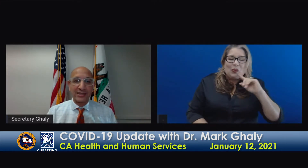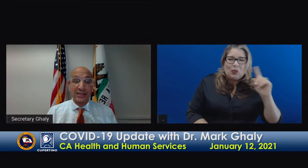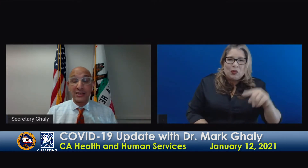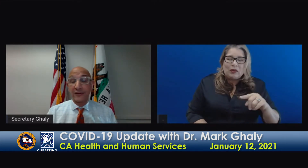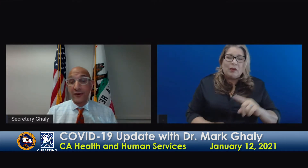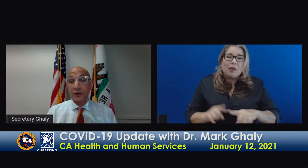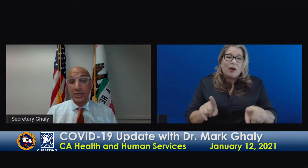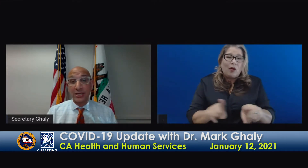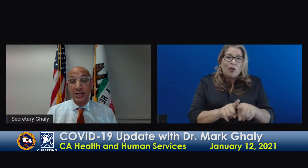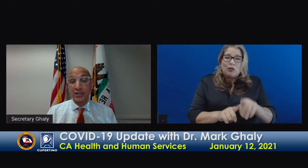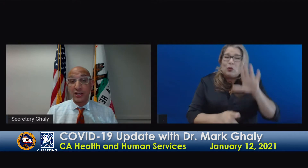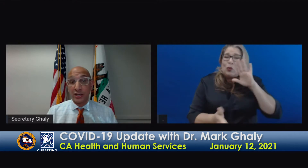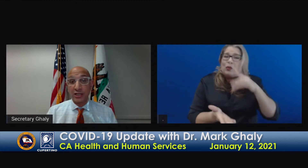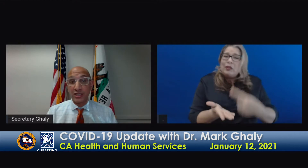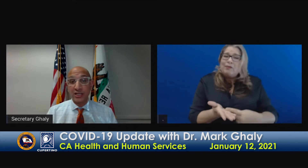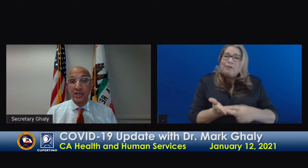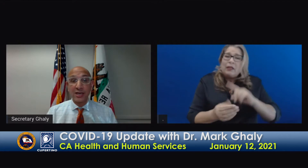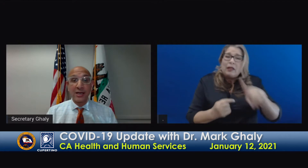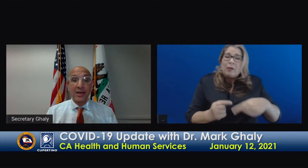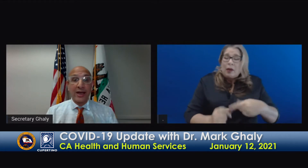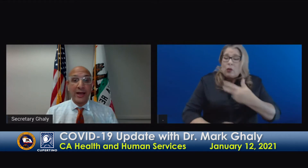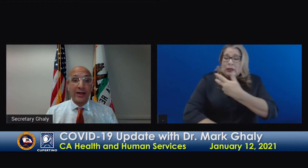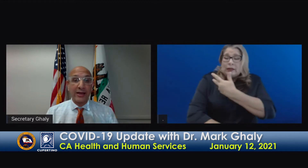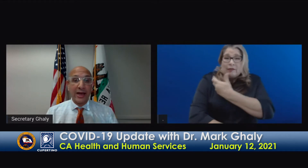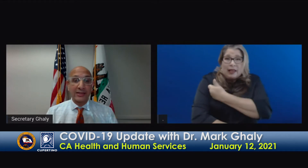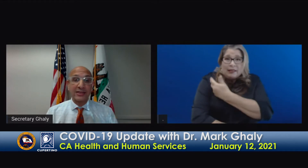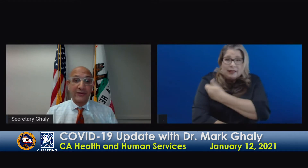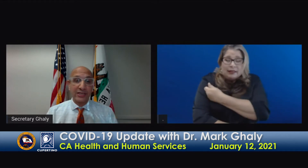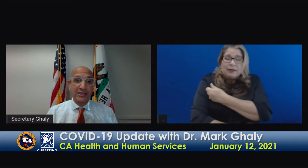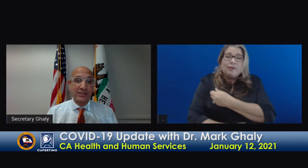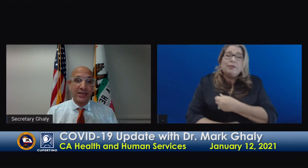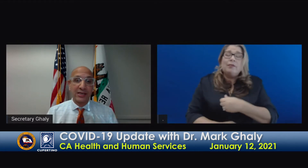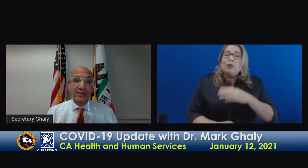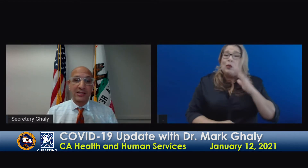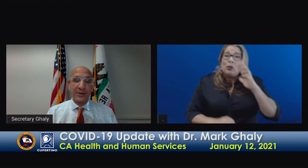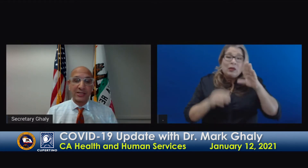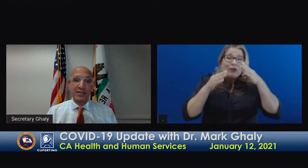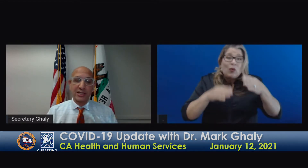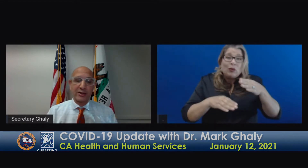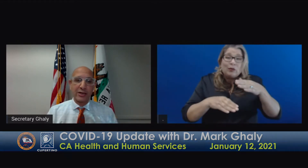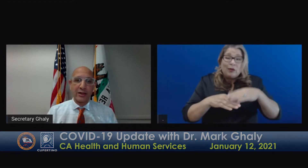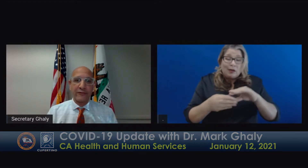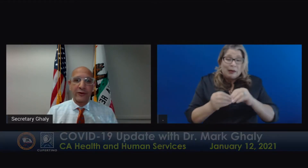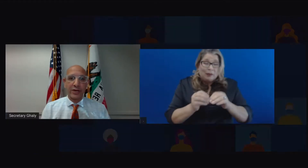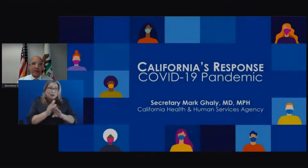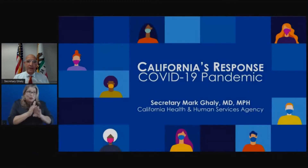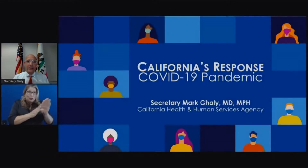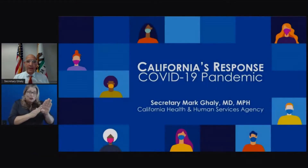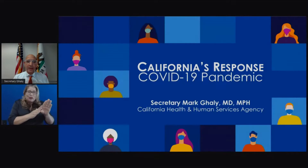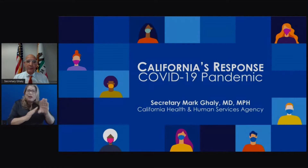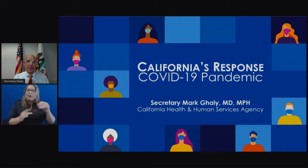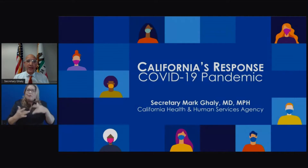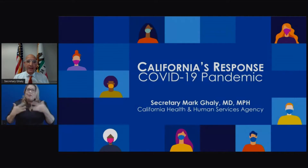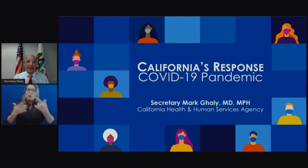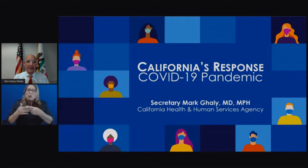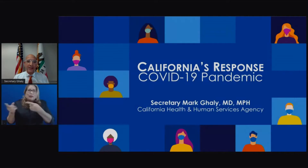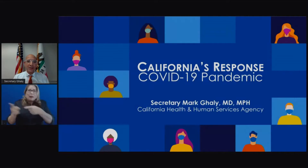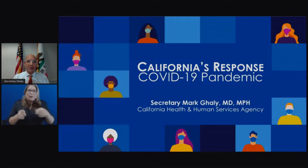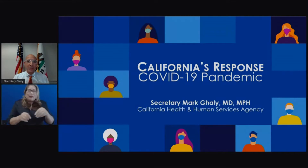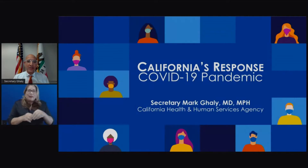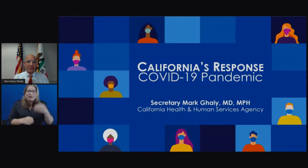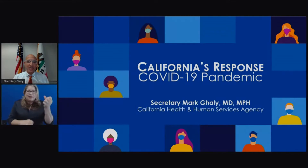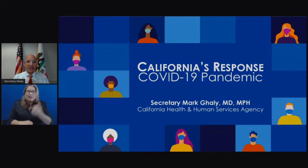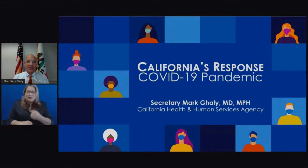about vaccines, a focus on surge and activities, especially in Southern California. And then we'll